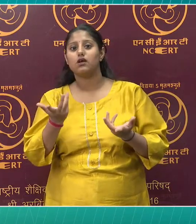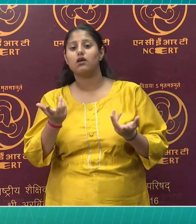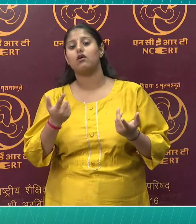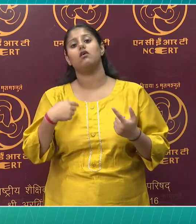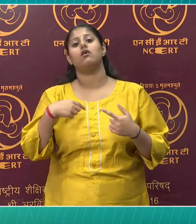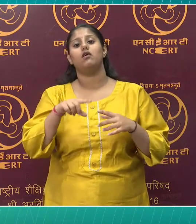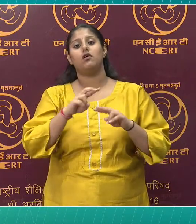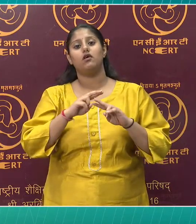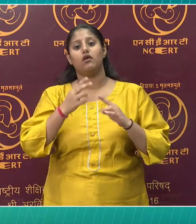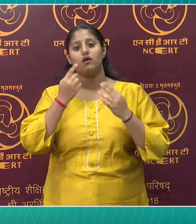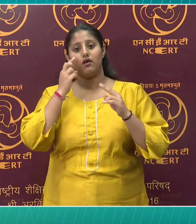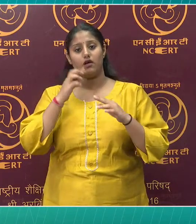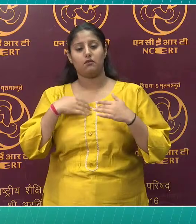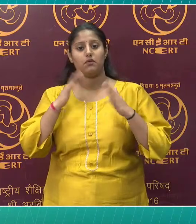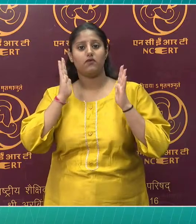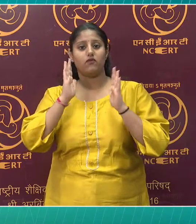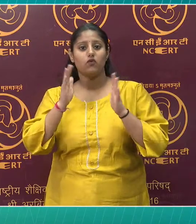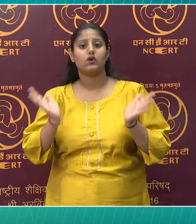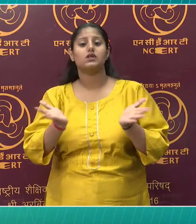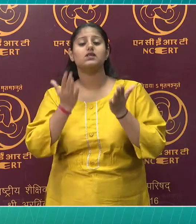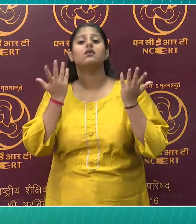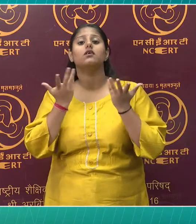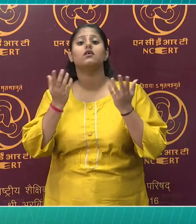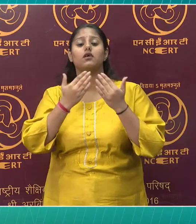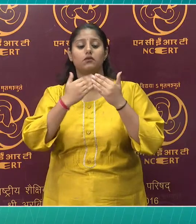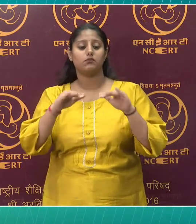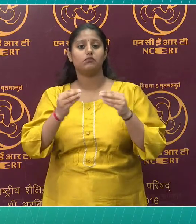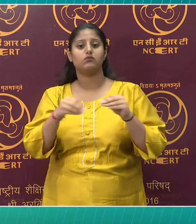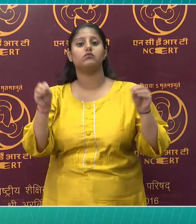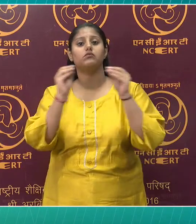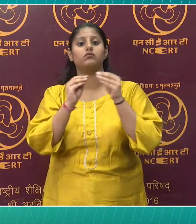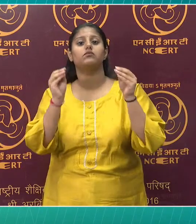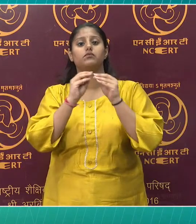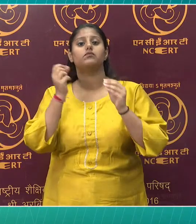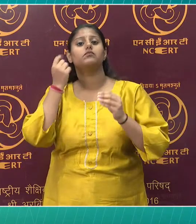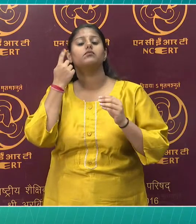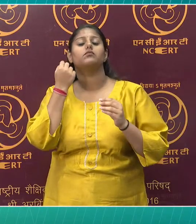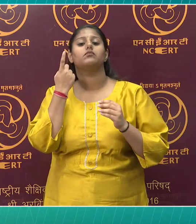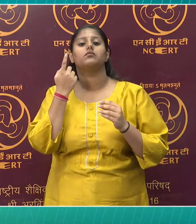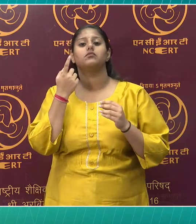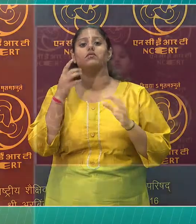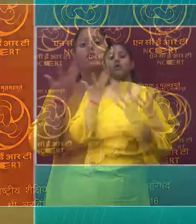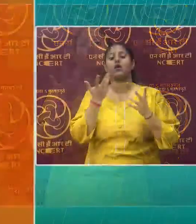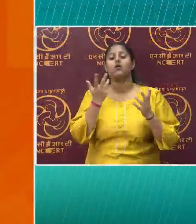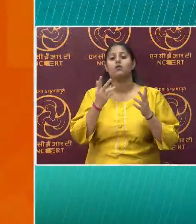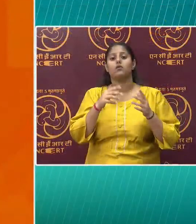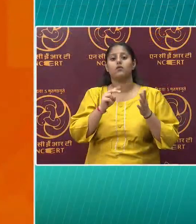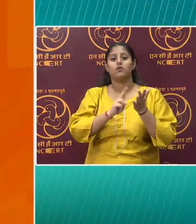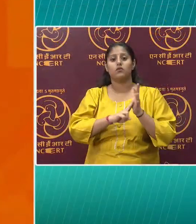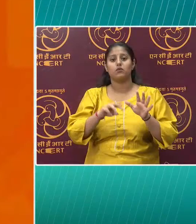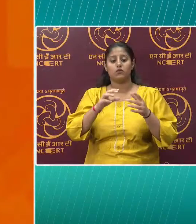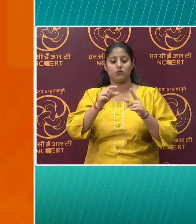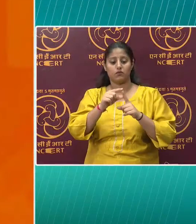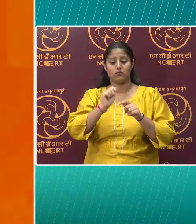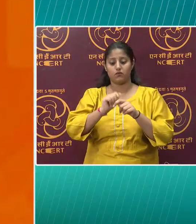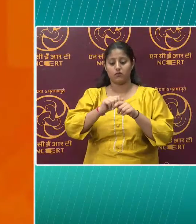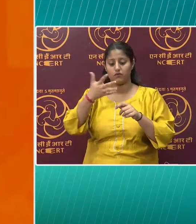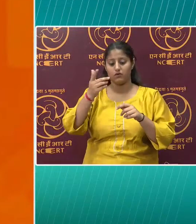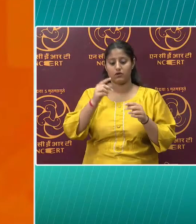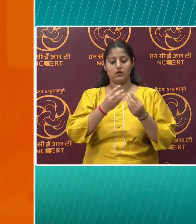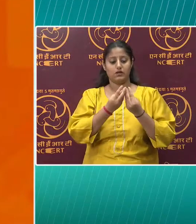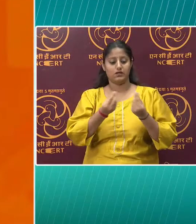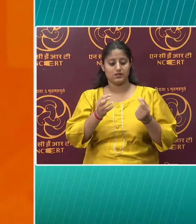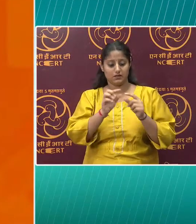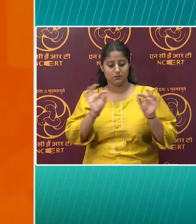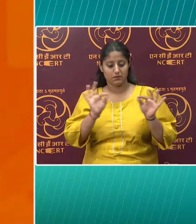to focus more on the process, the how the machines work, how simple. So starting from simple machines to